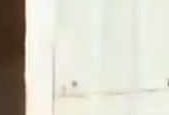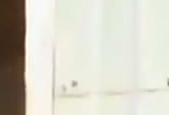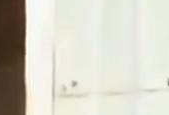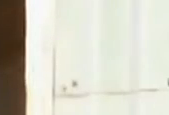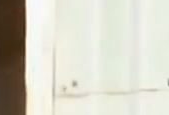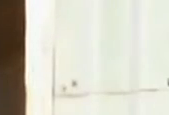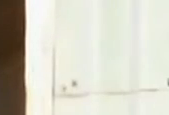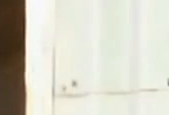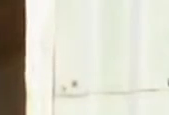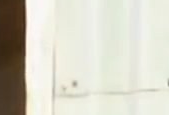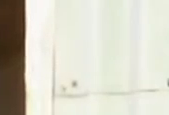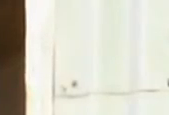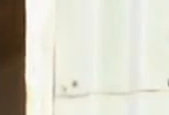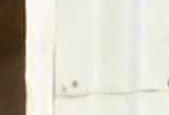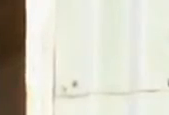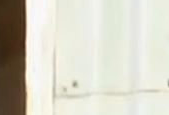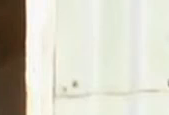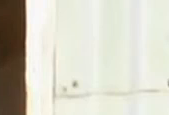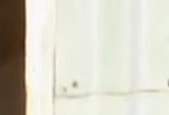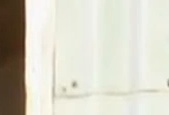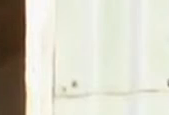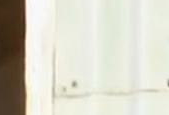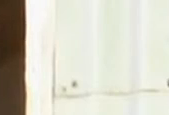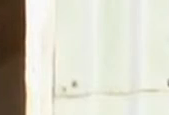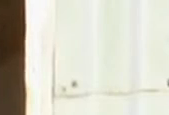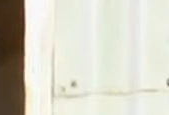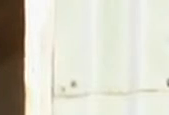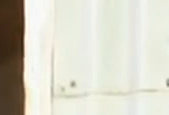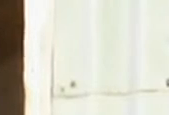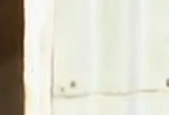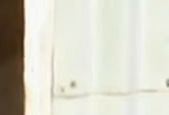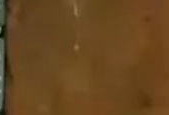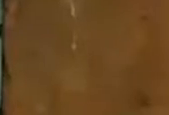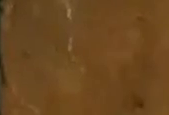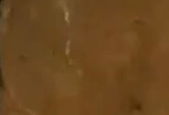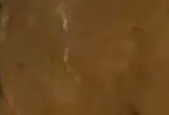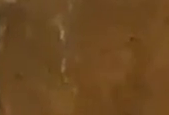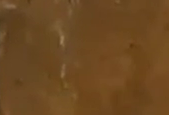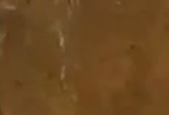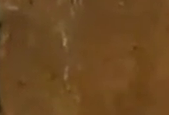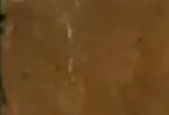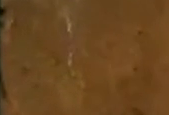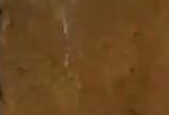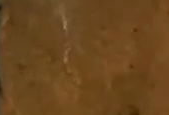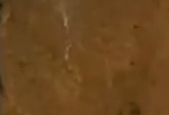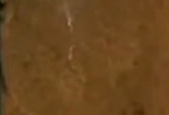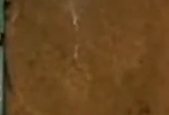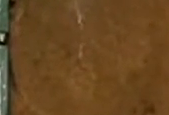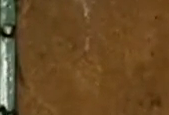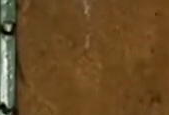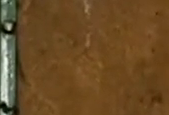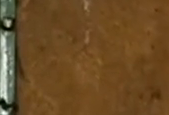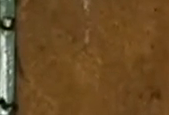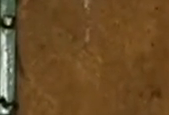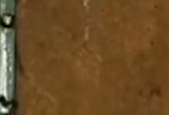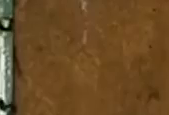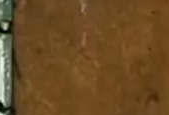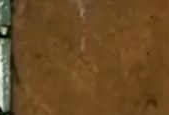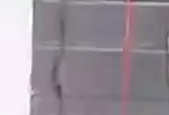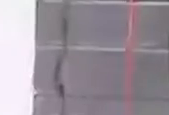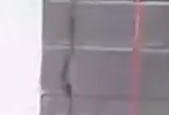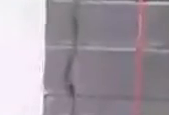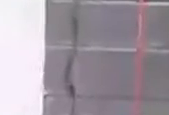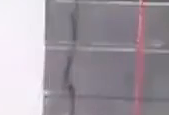AC. Sasa niko na inverters mbili, ina convert in 240. Alafu na I convert into high voltage